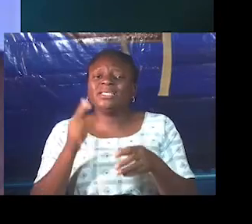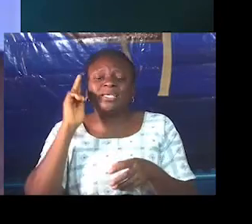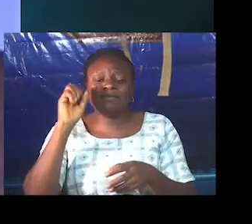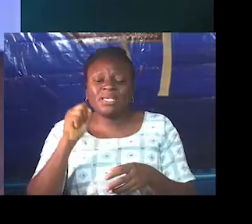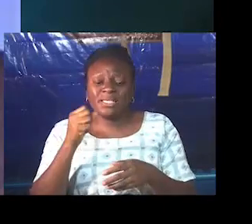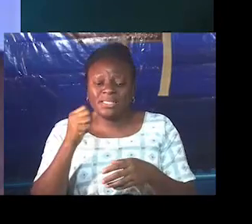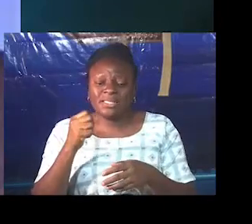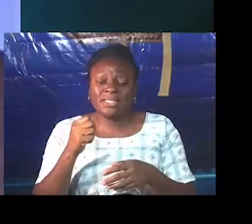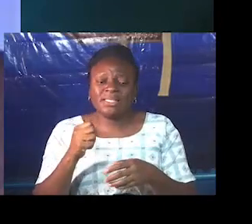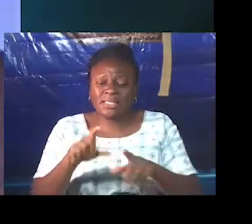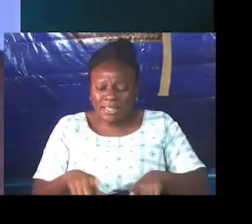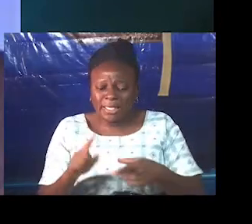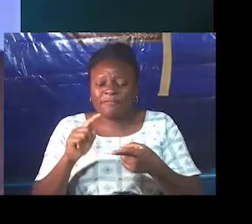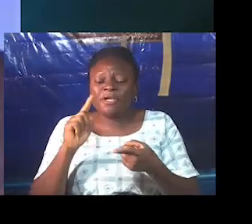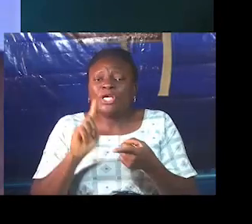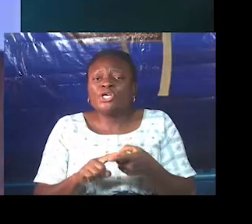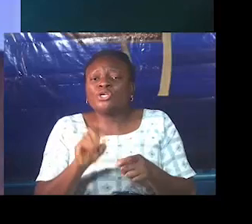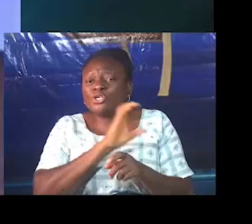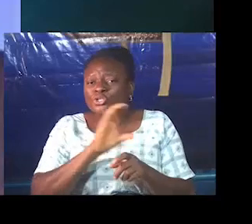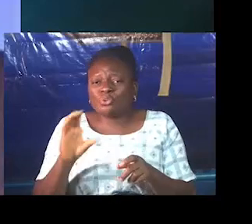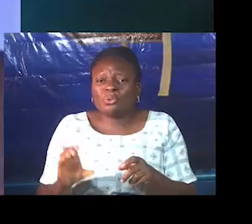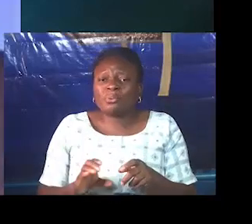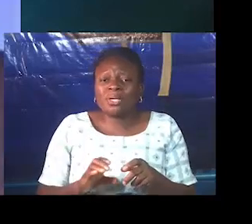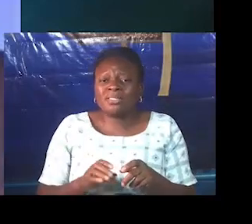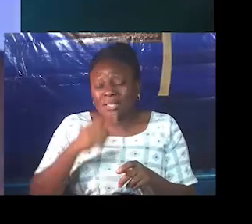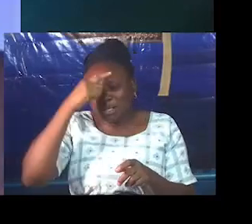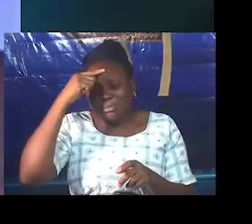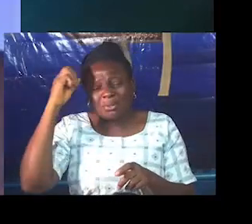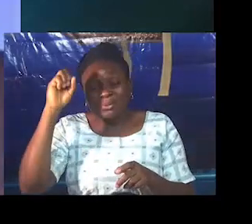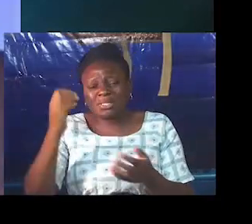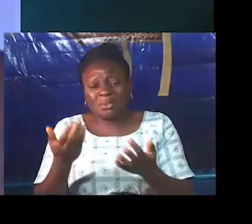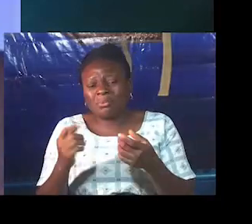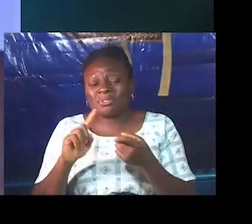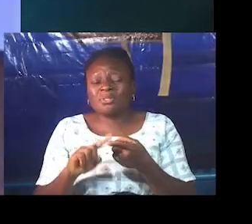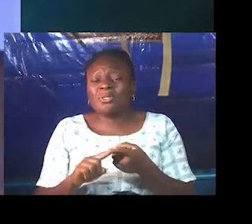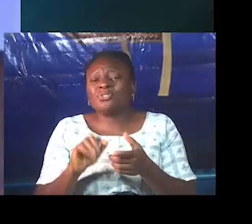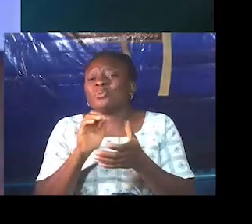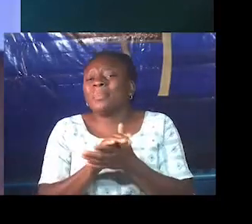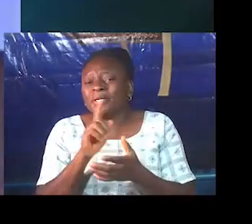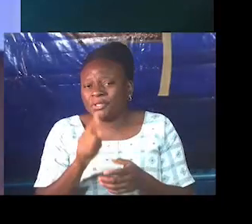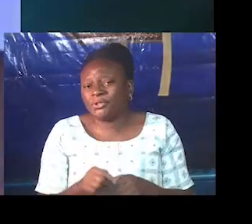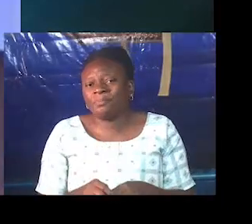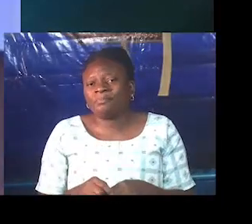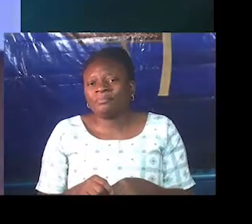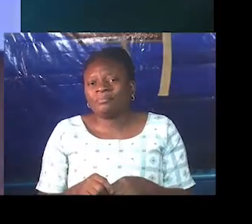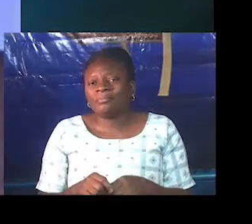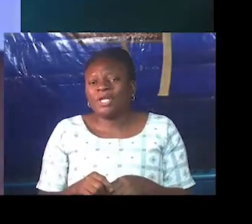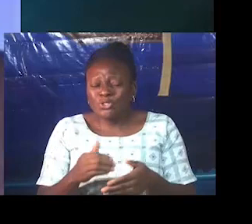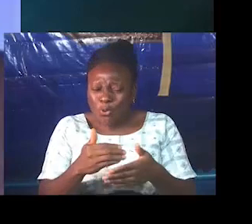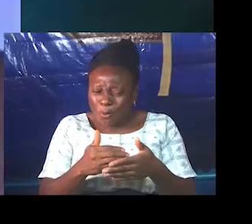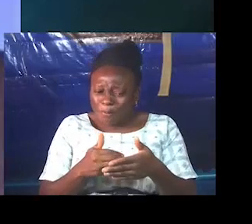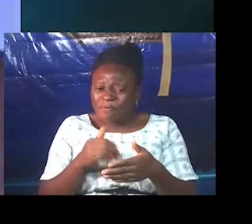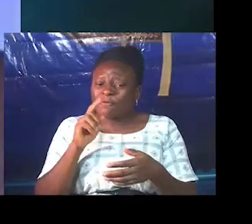is presumptuous. Even before you consider a man for marriage, he must have